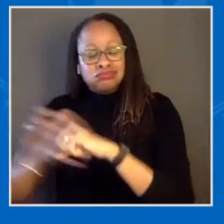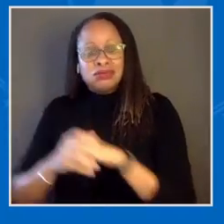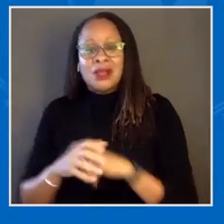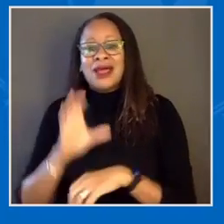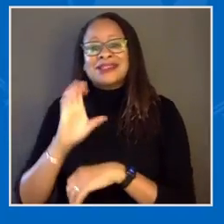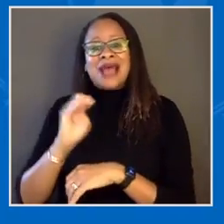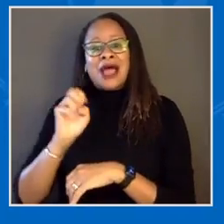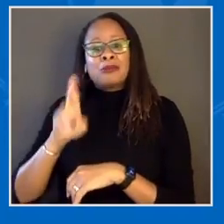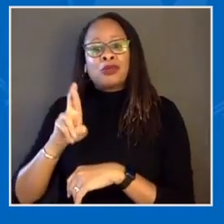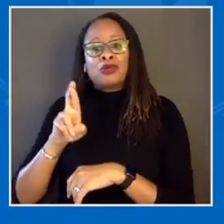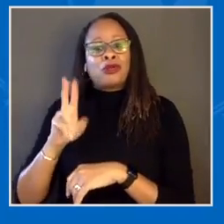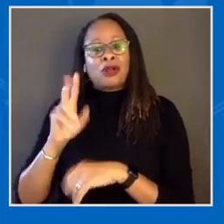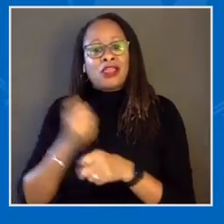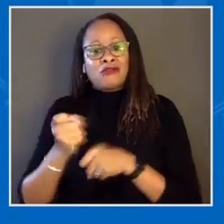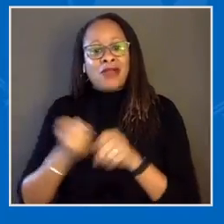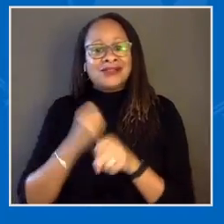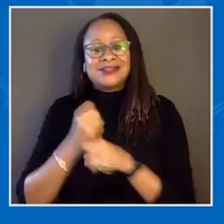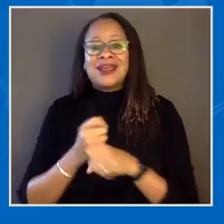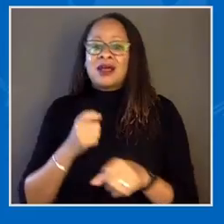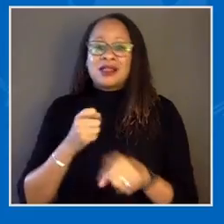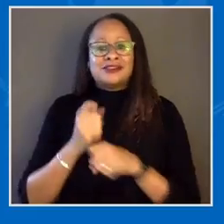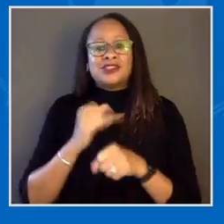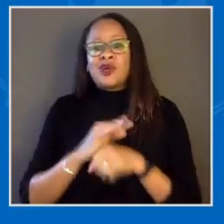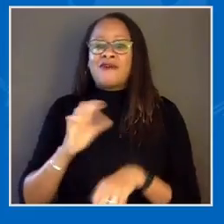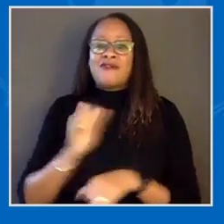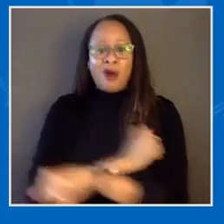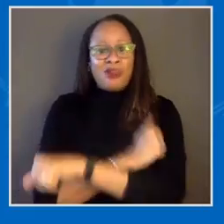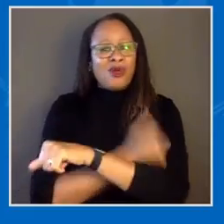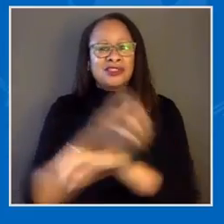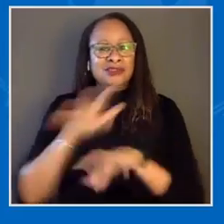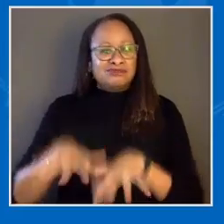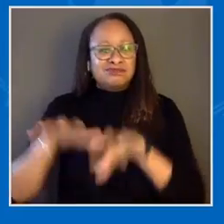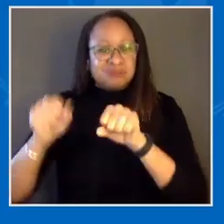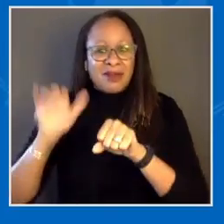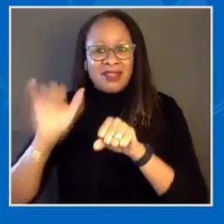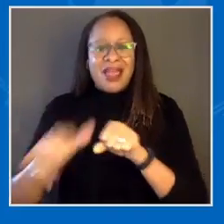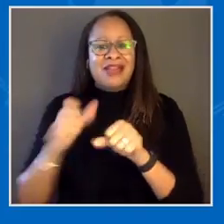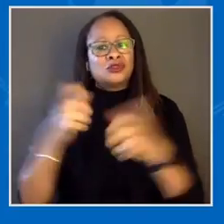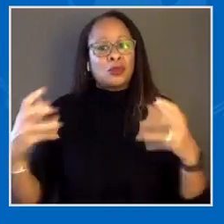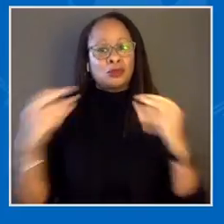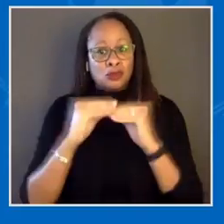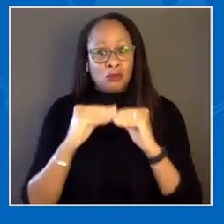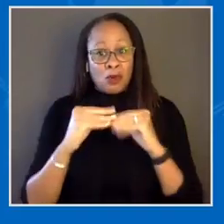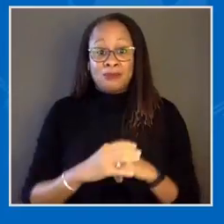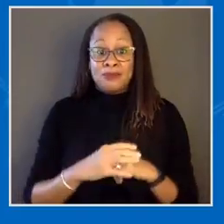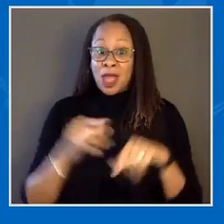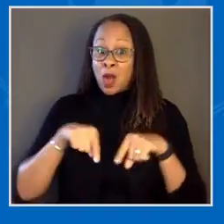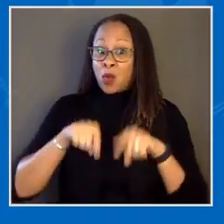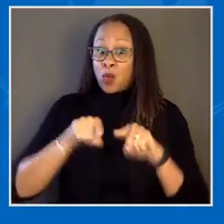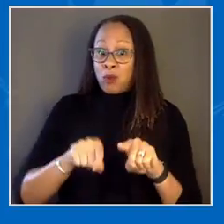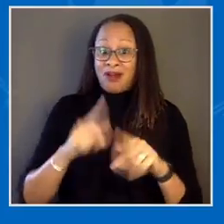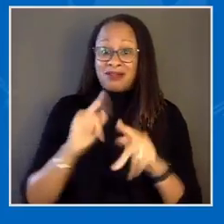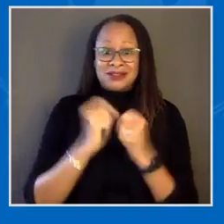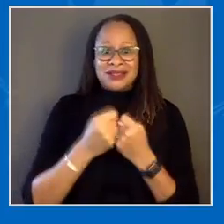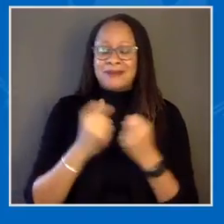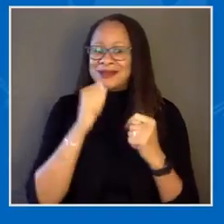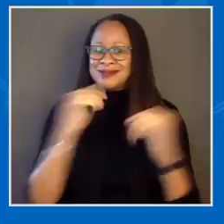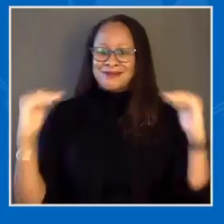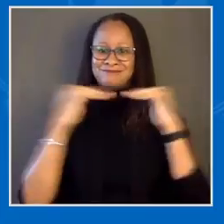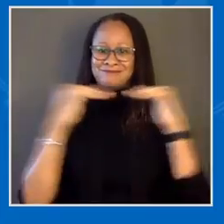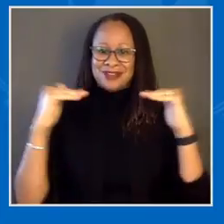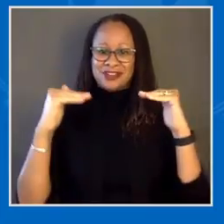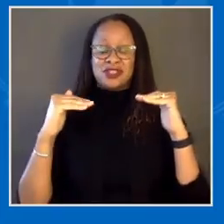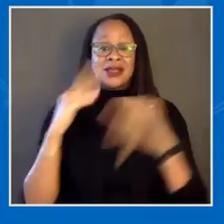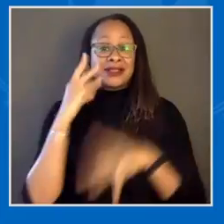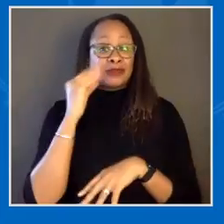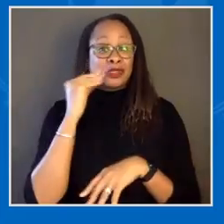spread authoritarianism, and so much more. And while this team has unmatched experience and accomplishments,